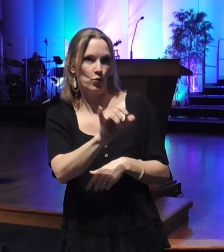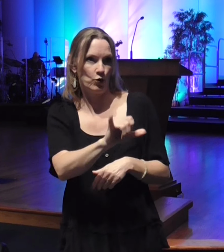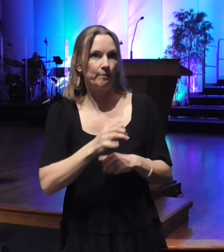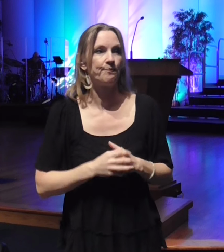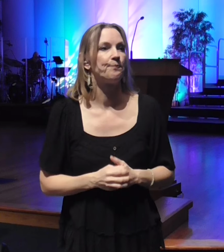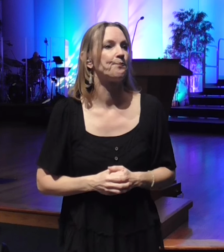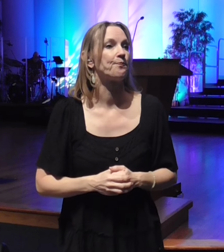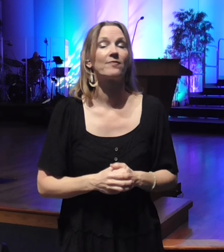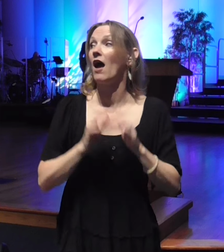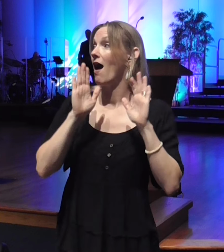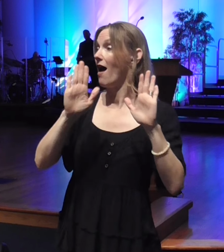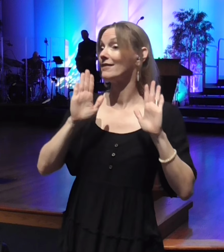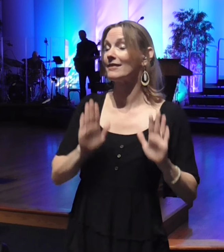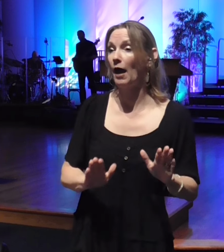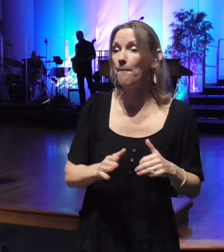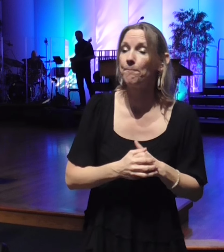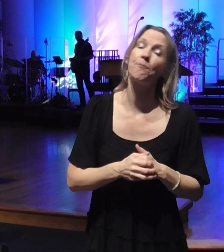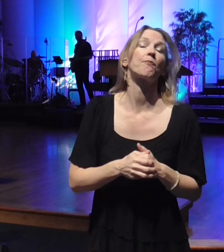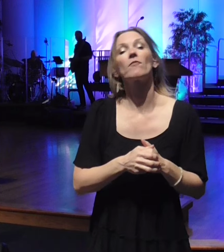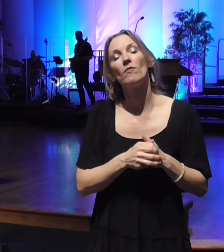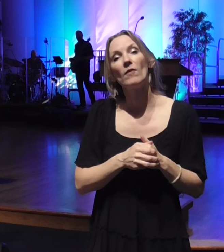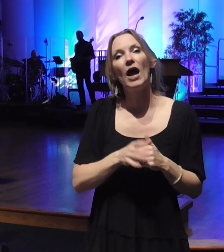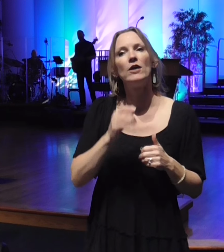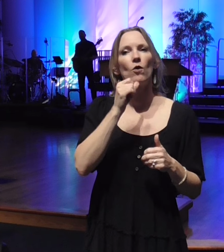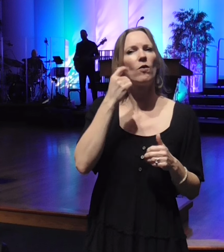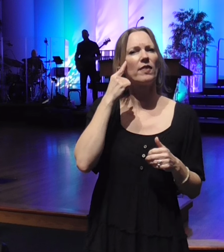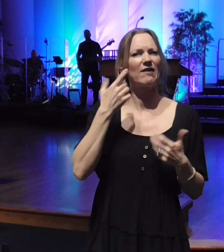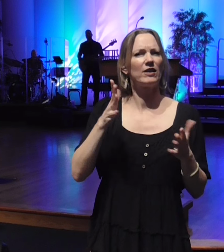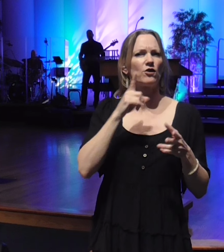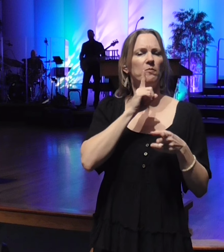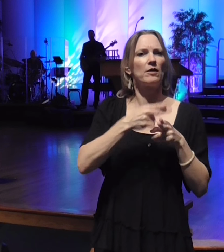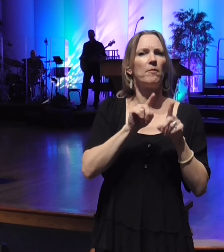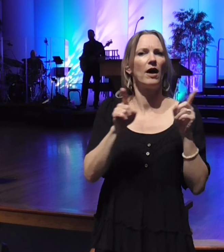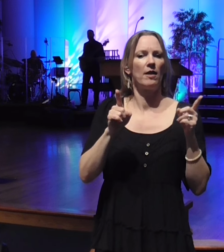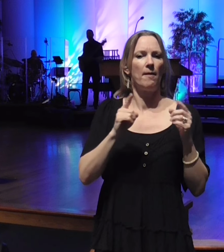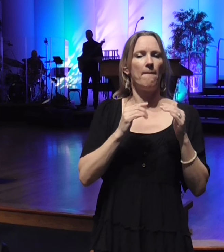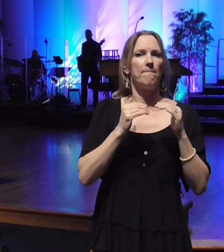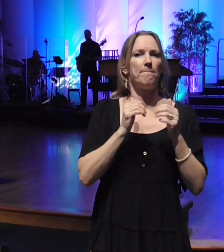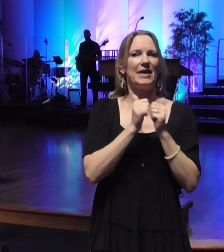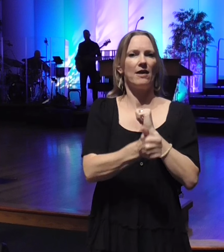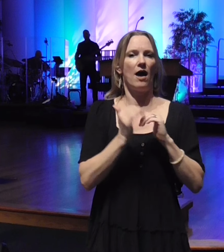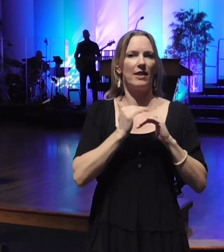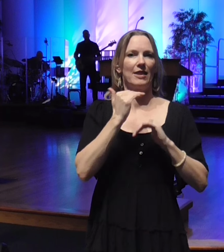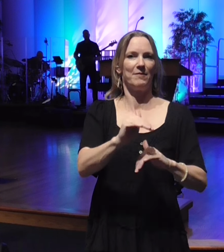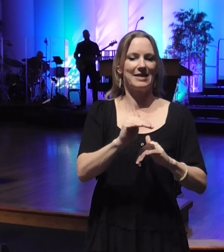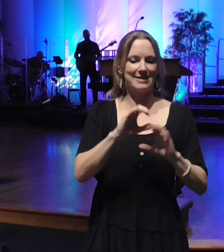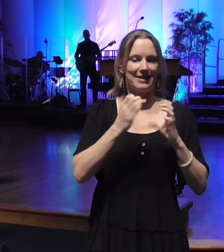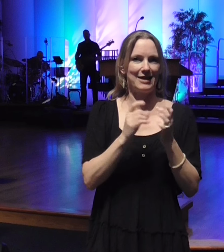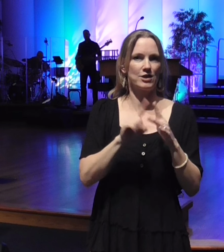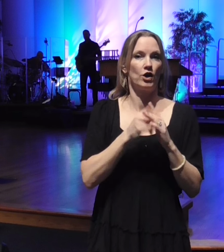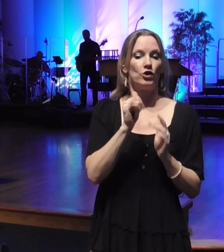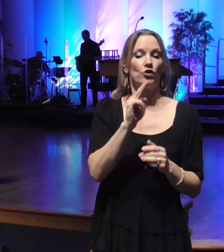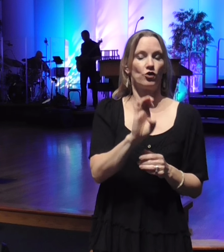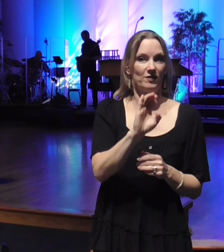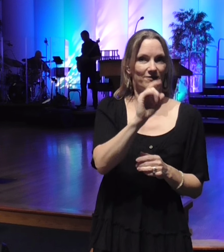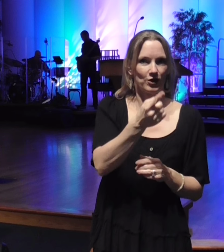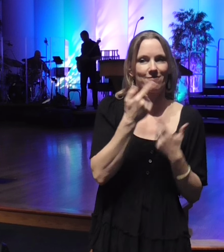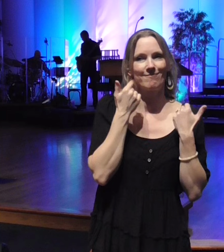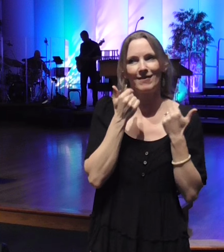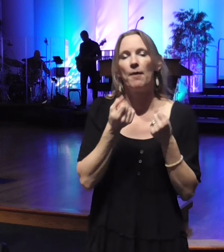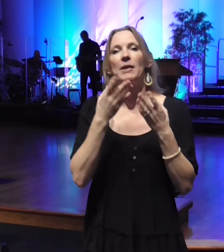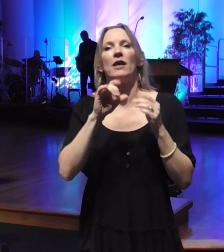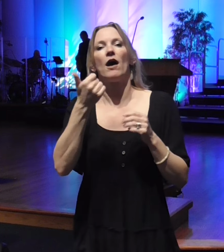also. Awesome. I don't think we mentioned it yet, but there's a Beyond Limits class coming up starting on June 1st. Looking forward to that. Lots of other